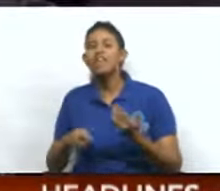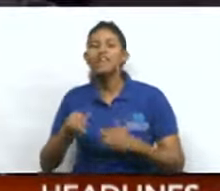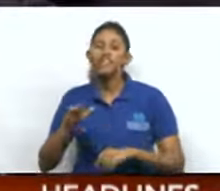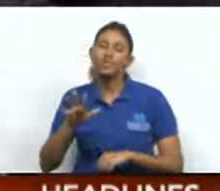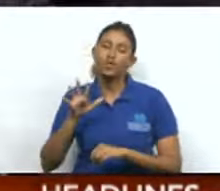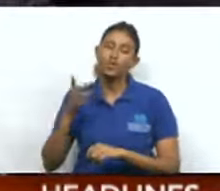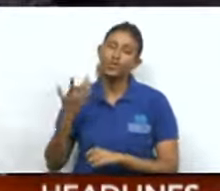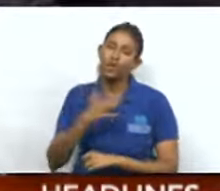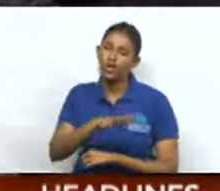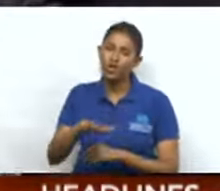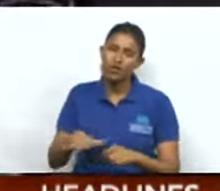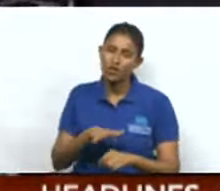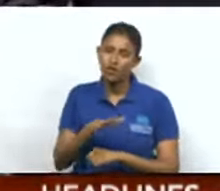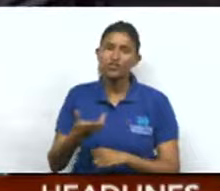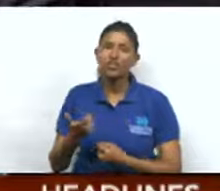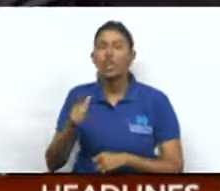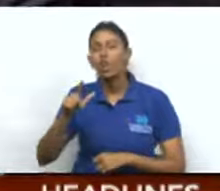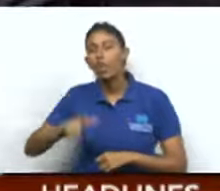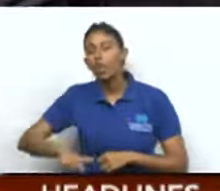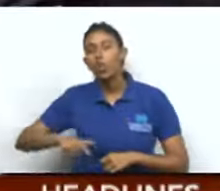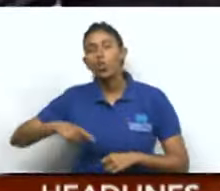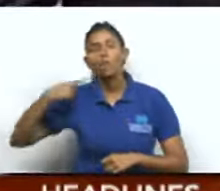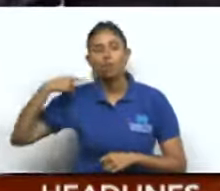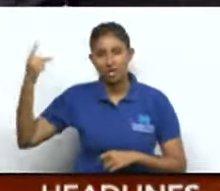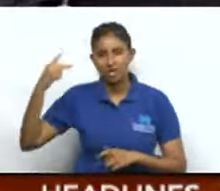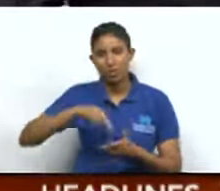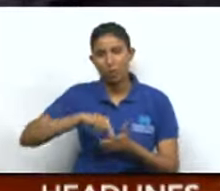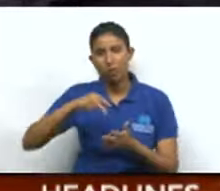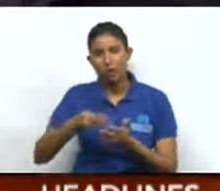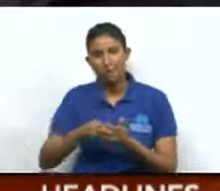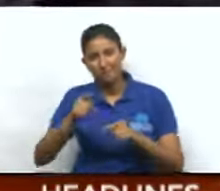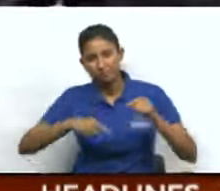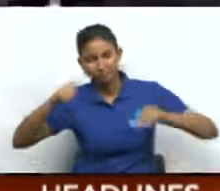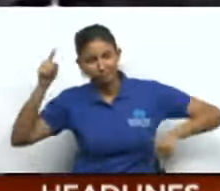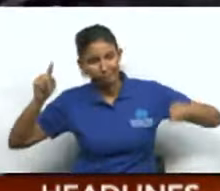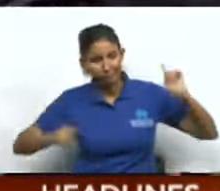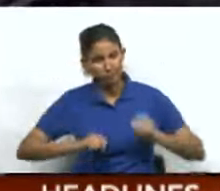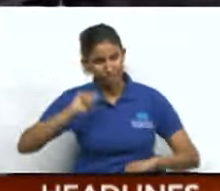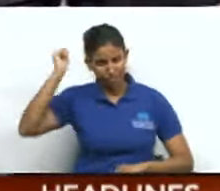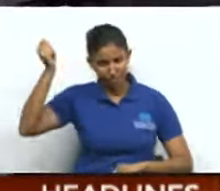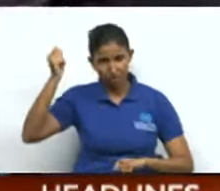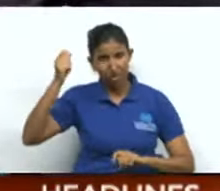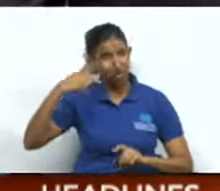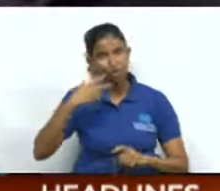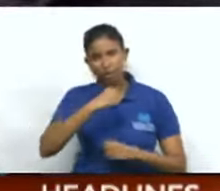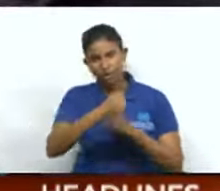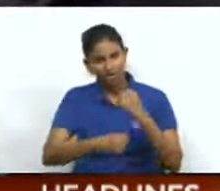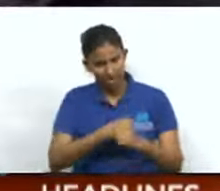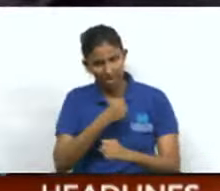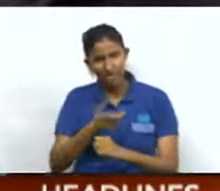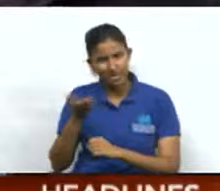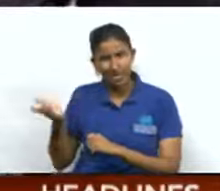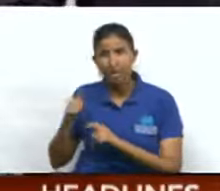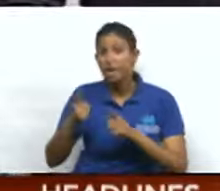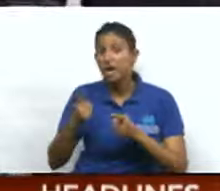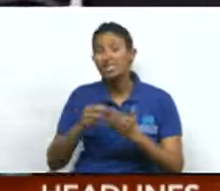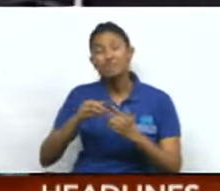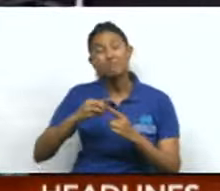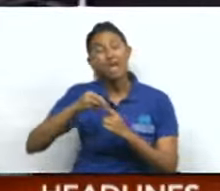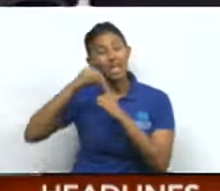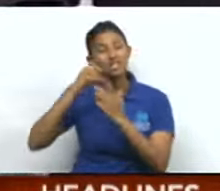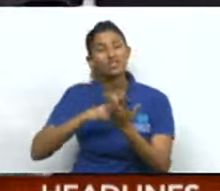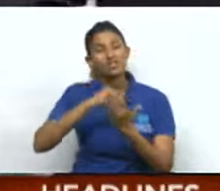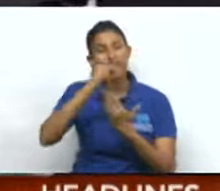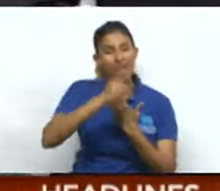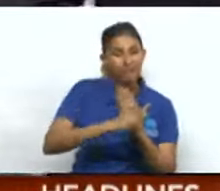of lower than usual pressure that brings some disturbed weather to Trinidad and Tobago year-round, but especially November into December when it